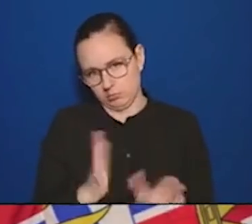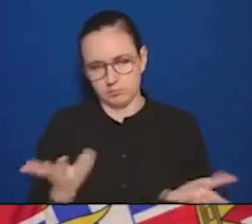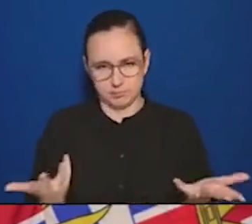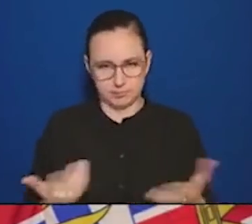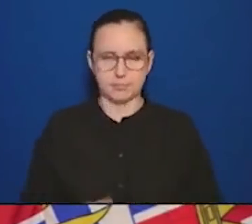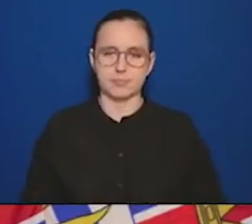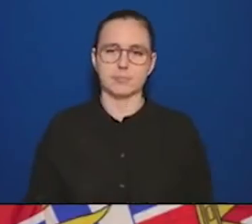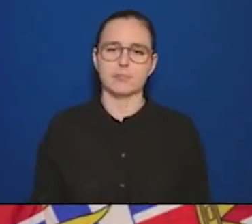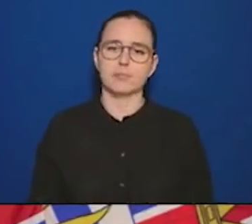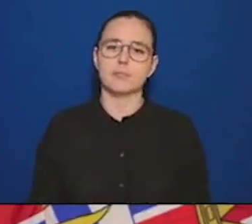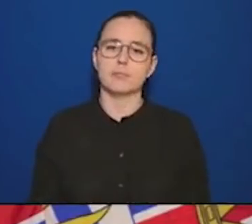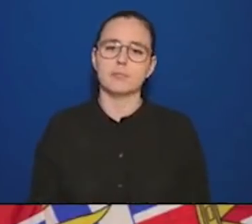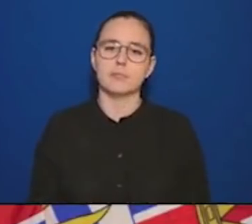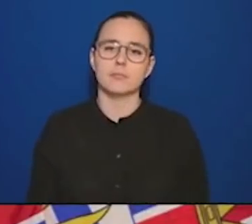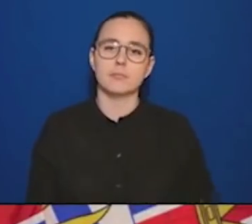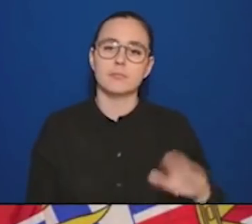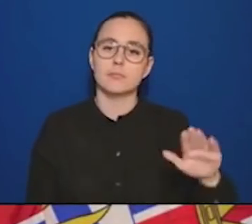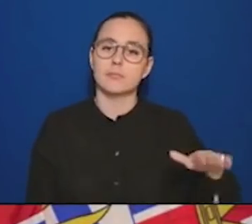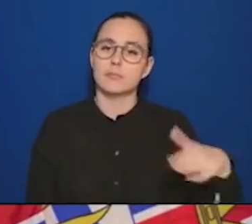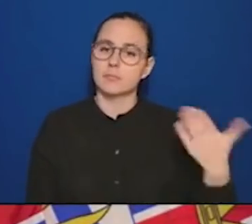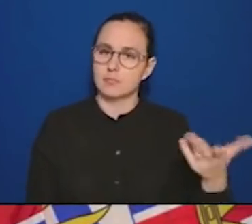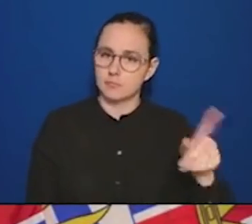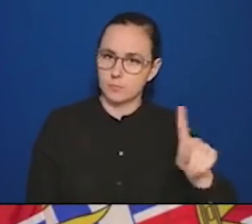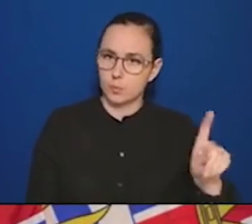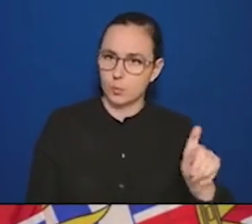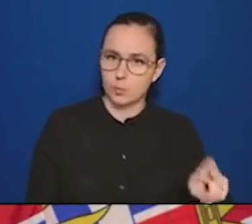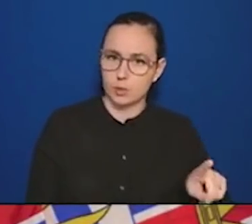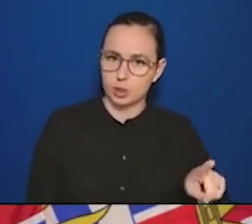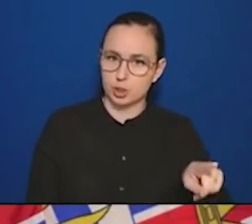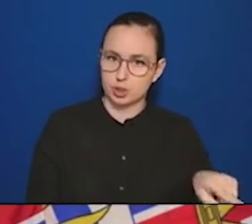to Shannon Waters, BC Today. Shannon, please go ahead.